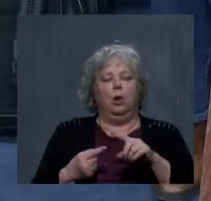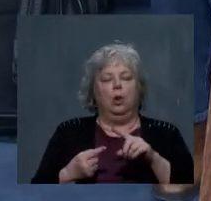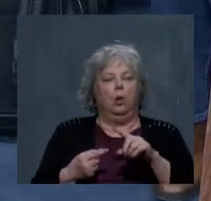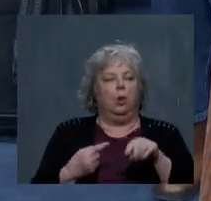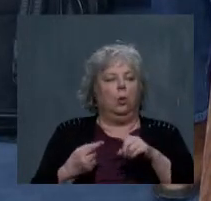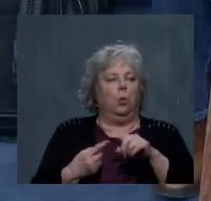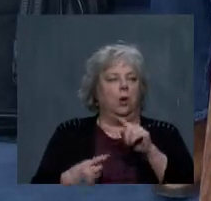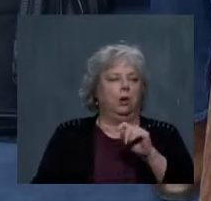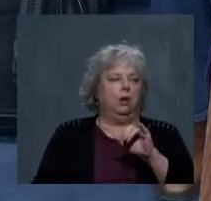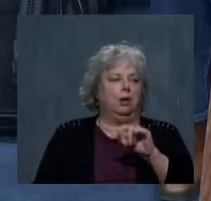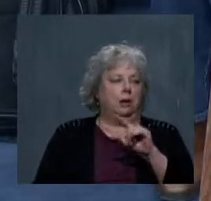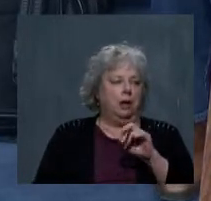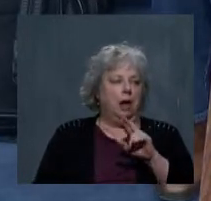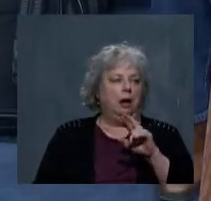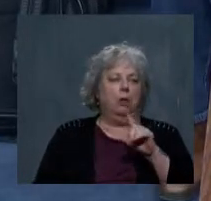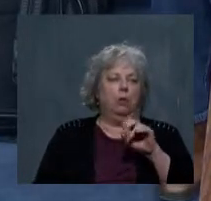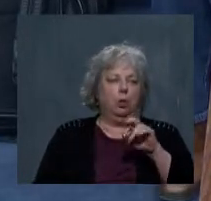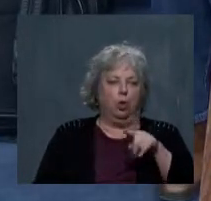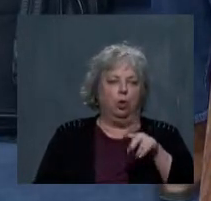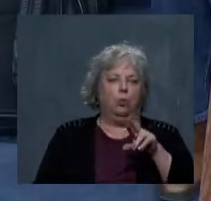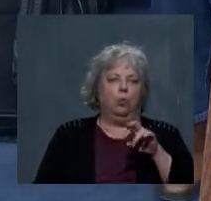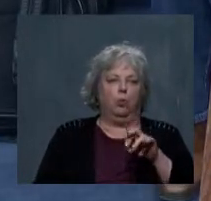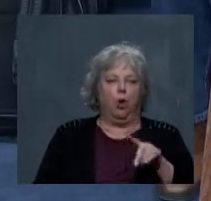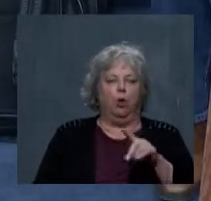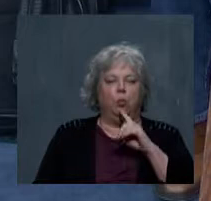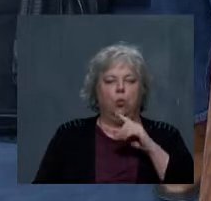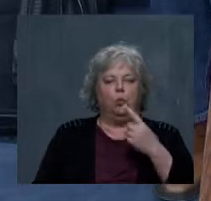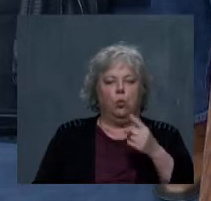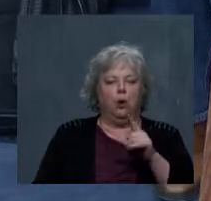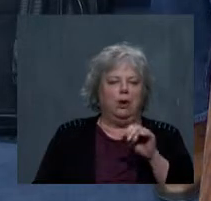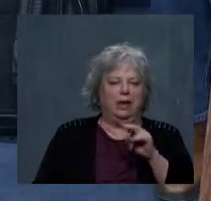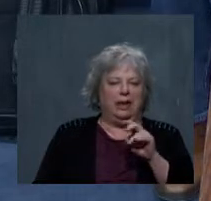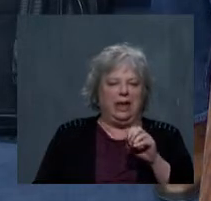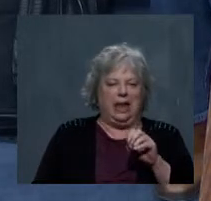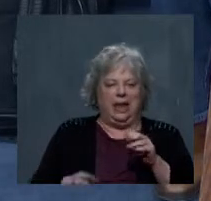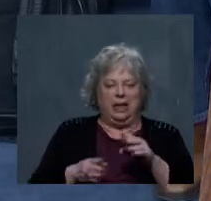literally an asphalt-covered lane with grass